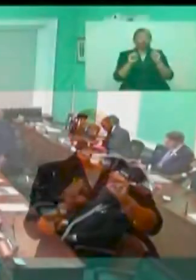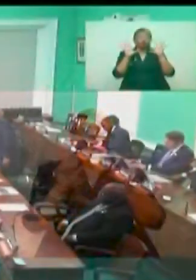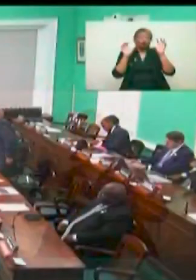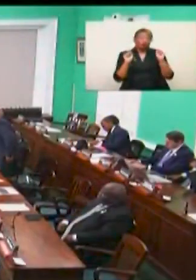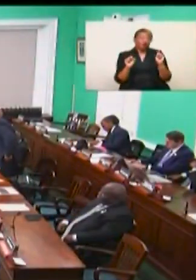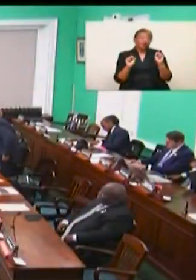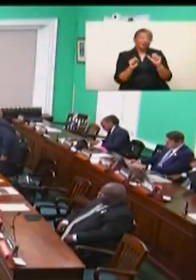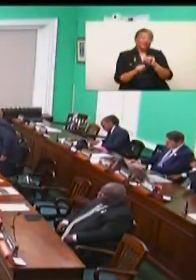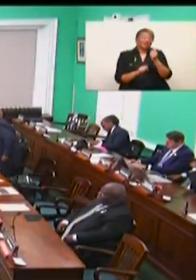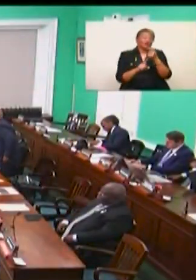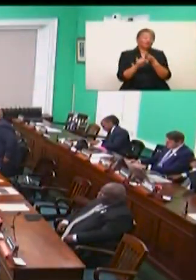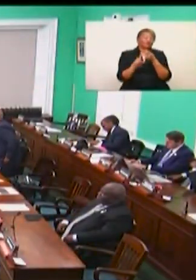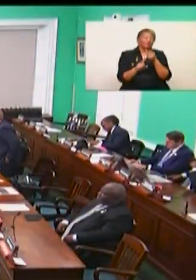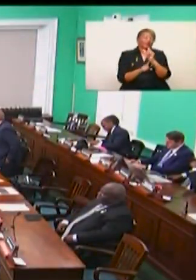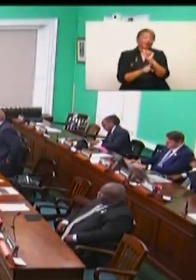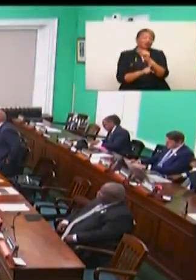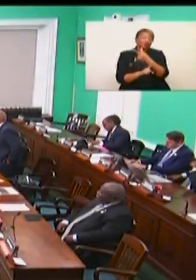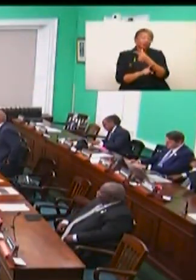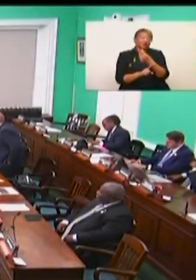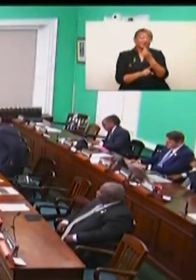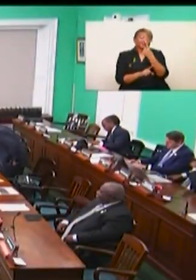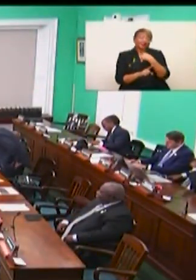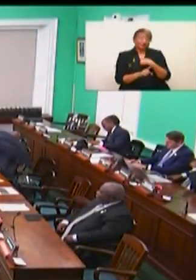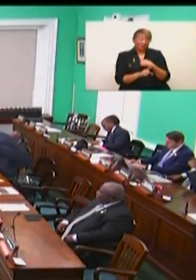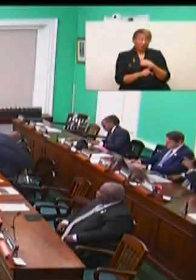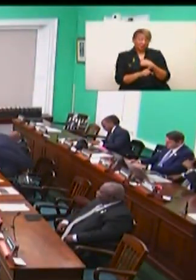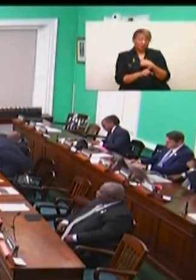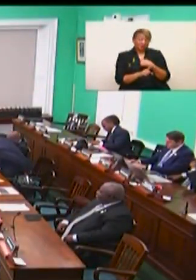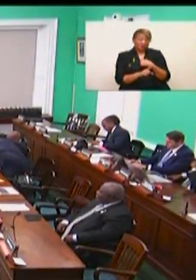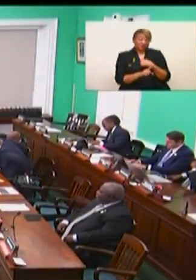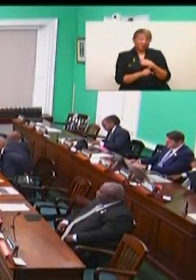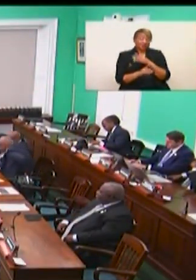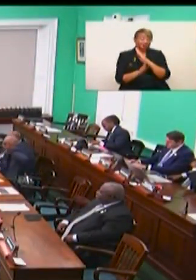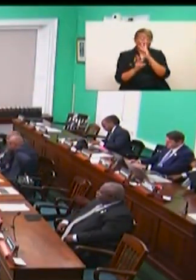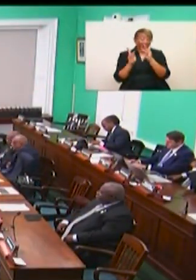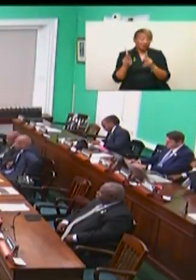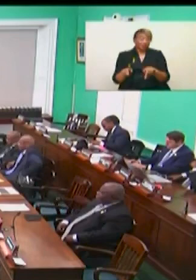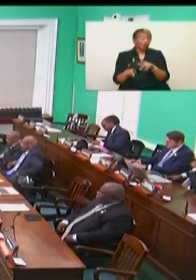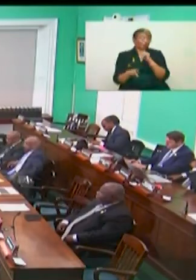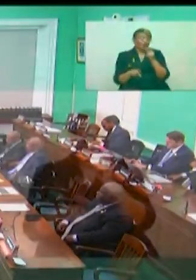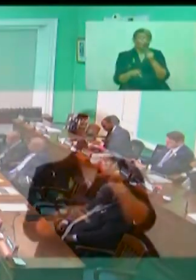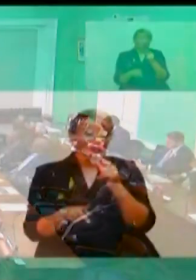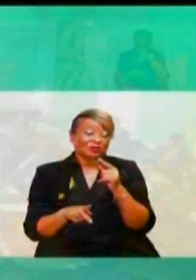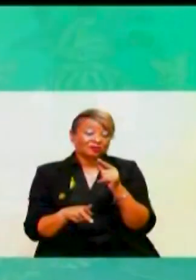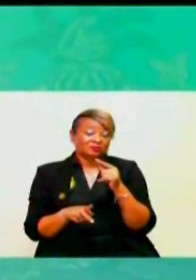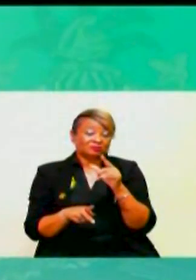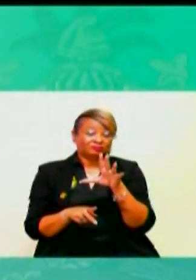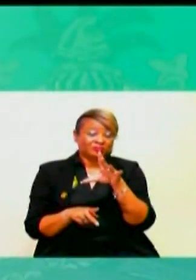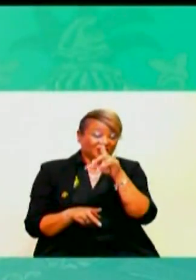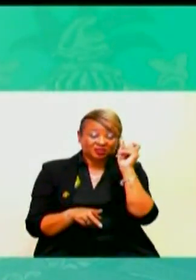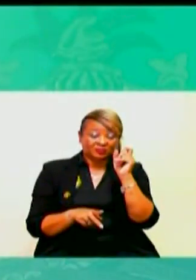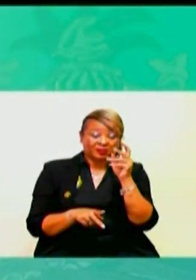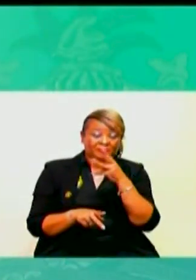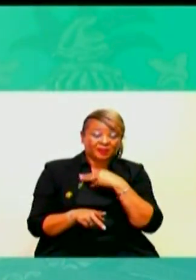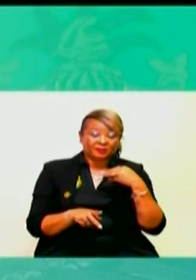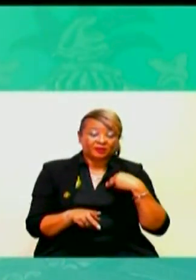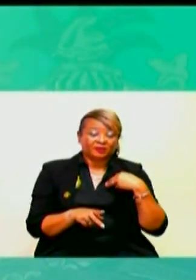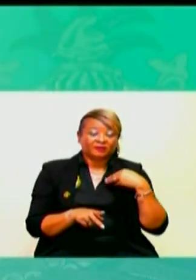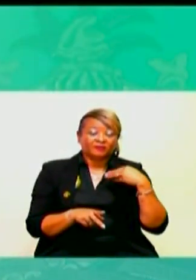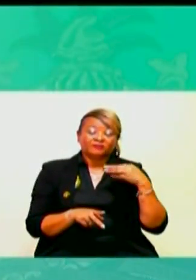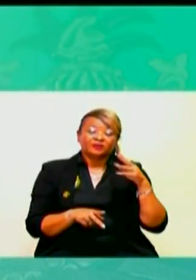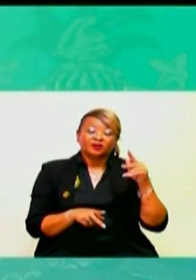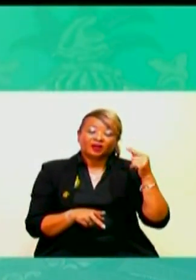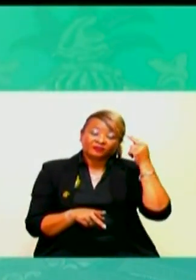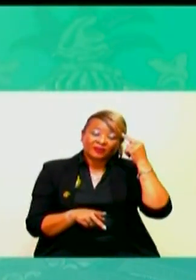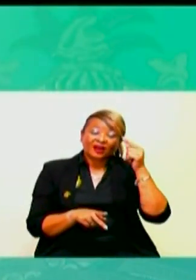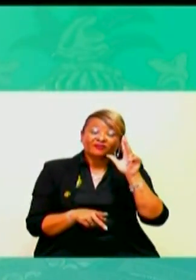that anyone from the Attorney General office could come and tell me, as a Bahamian, not even as a member of parliament, but as a Bahamian, I have 3